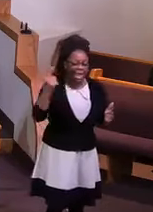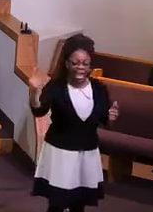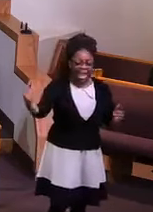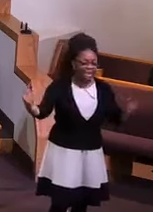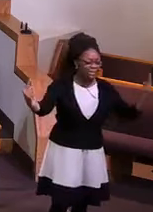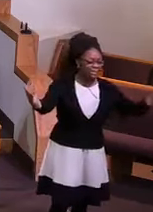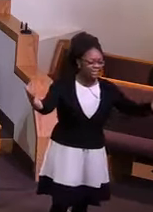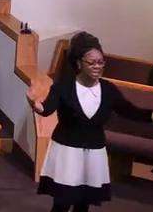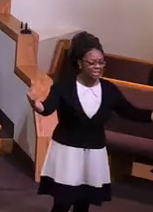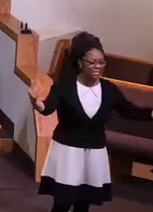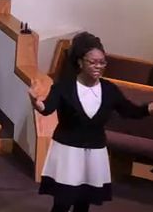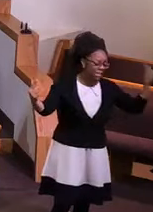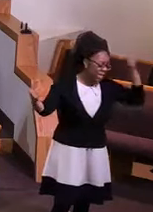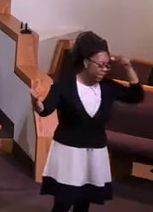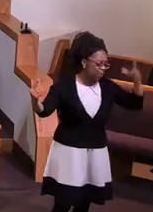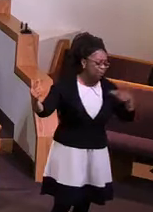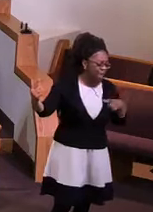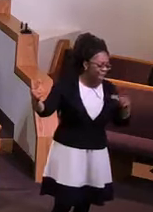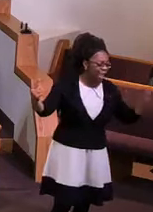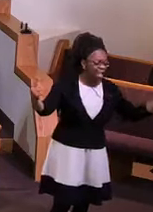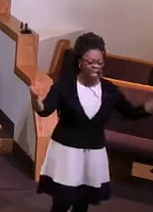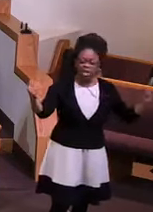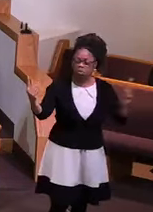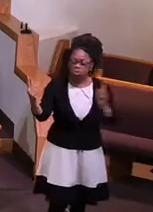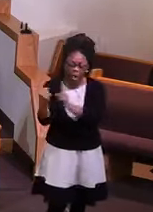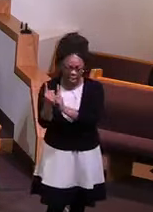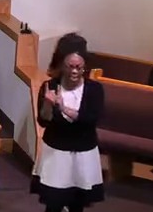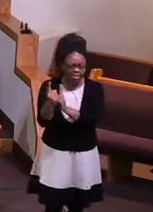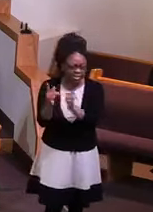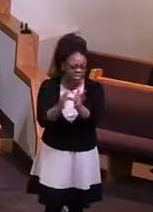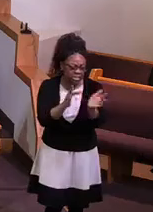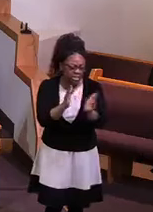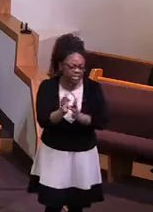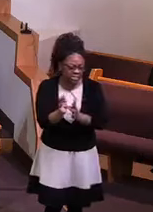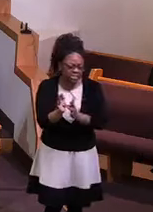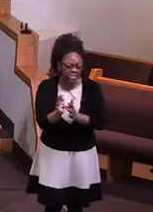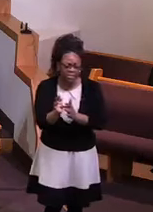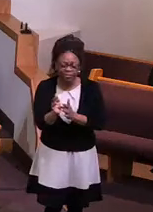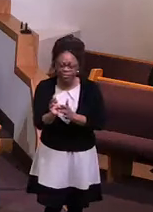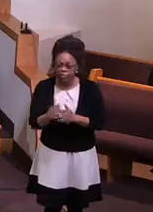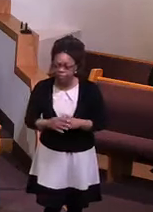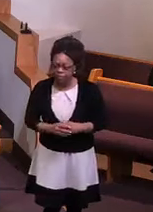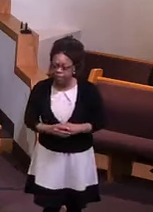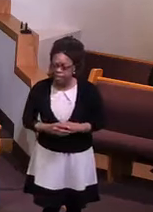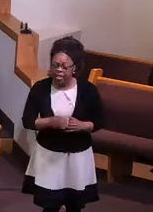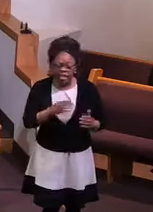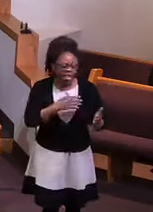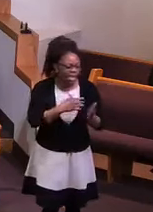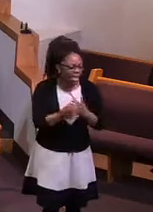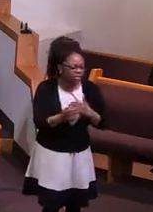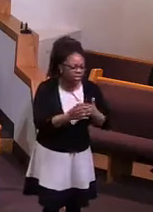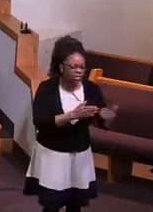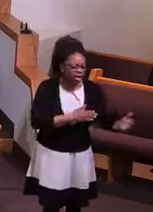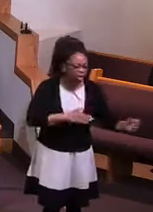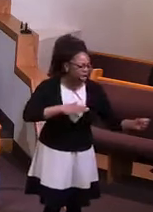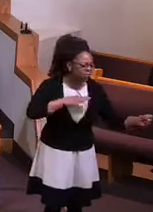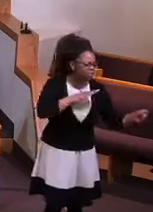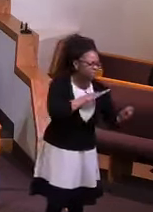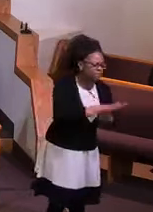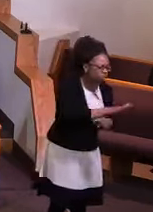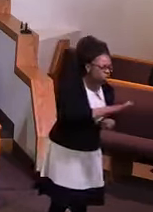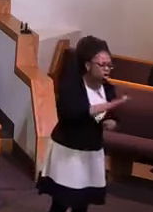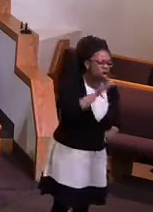first occurrence as such a divine designation of Jesus in all of the New Testament, even though he was full of the